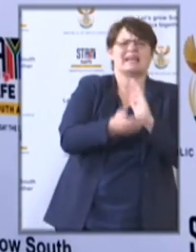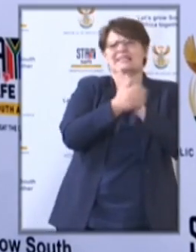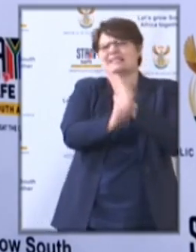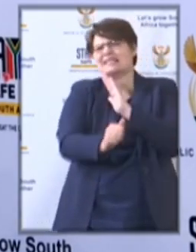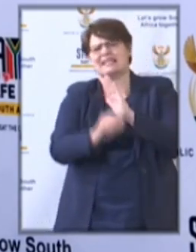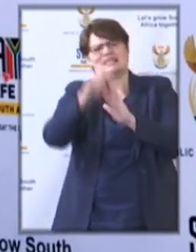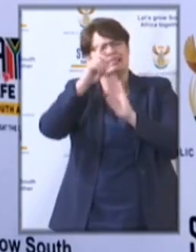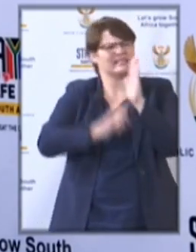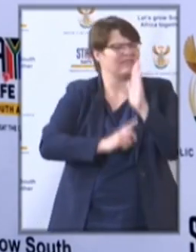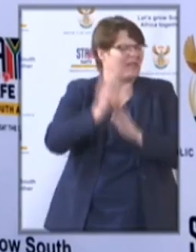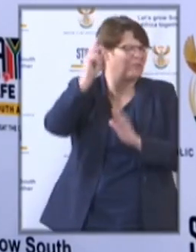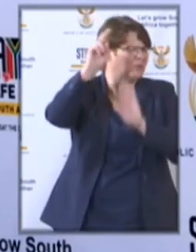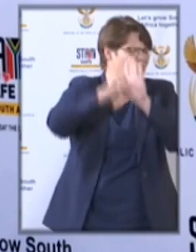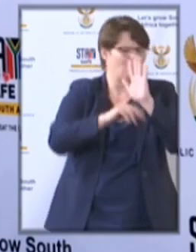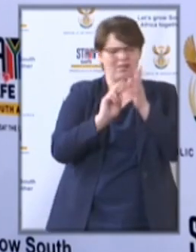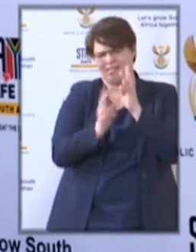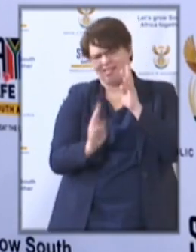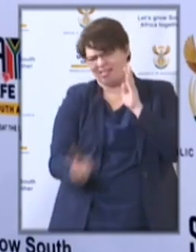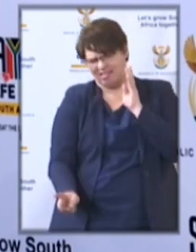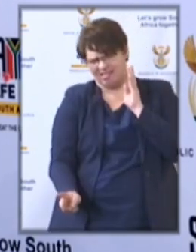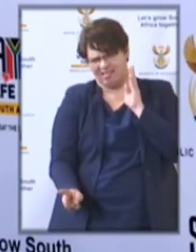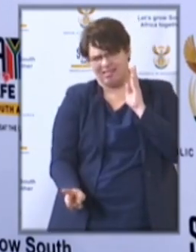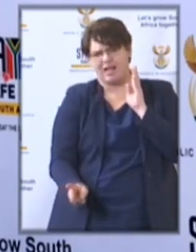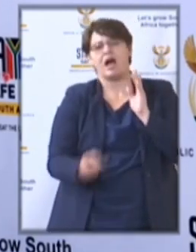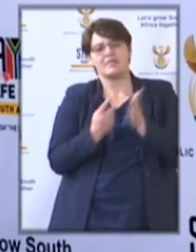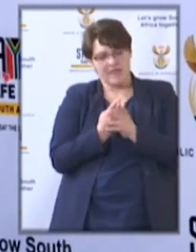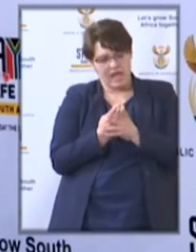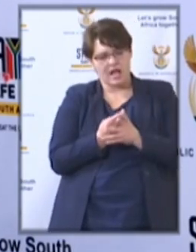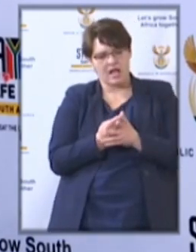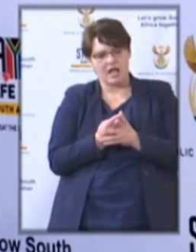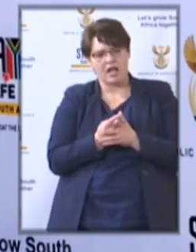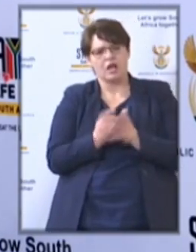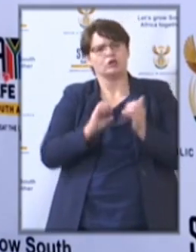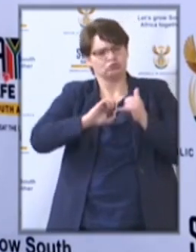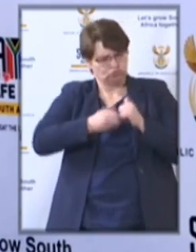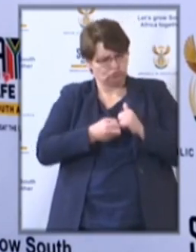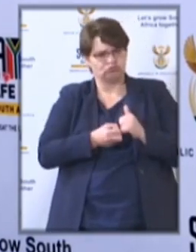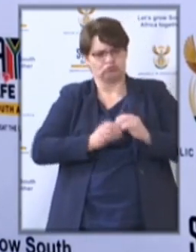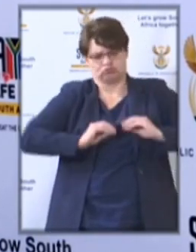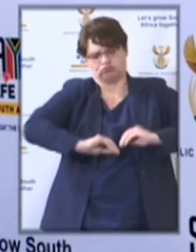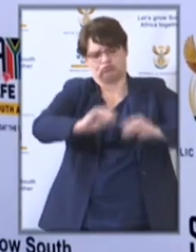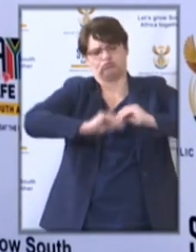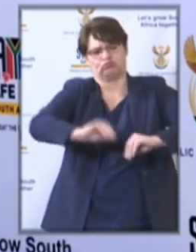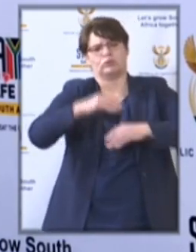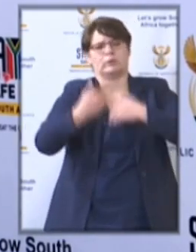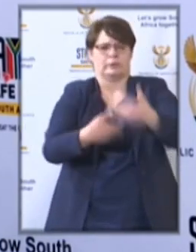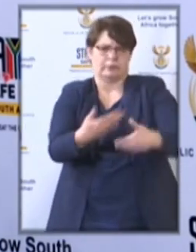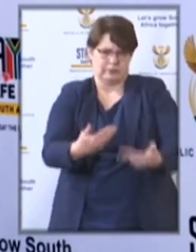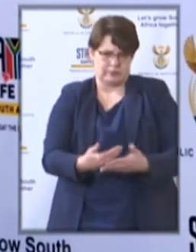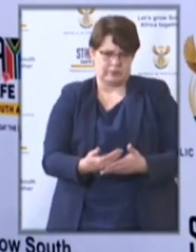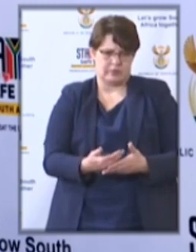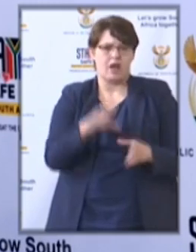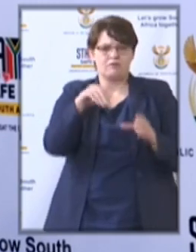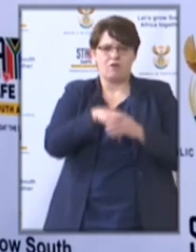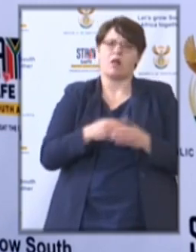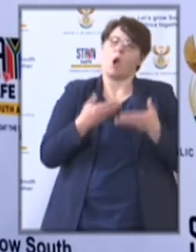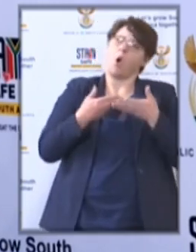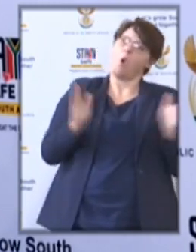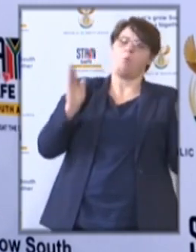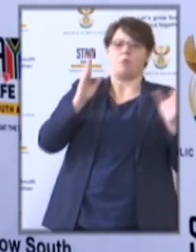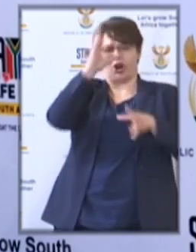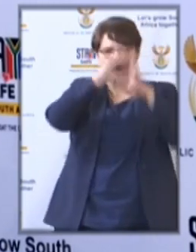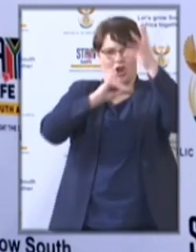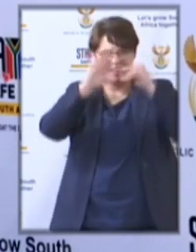development programs, are embarking on modes of education delivery that embrace the principle of open learning.